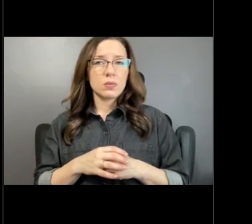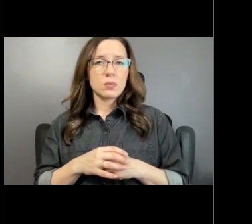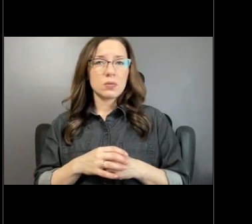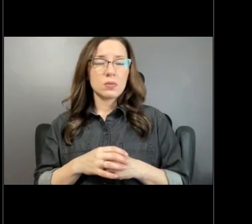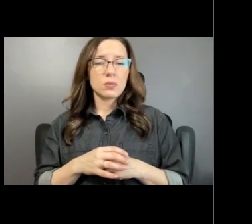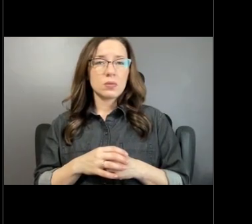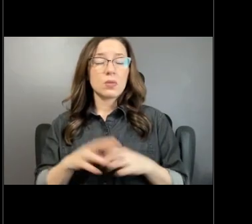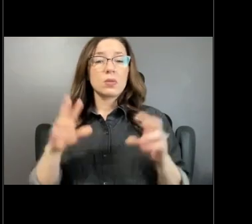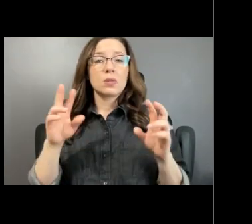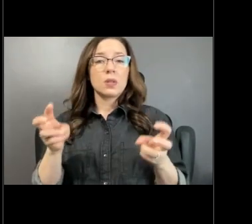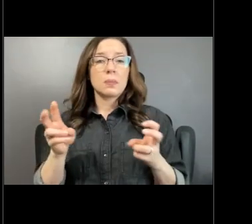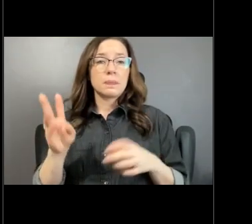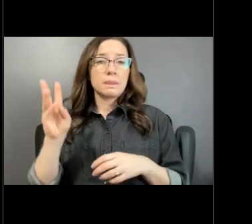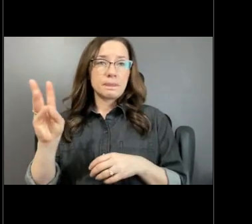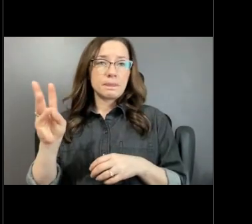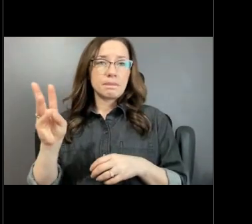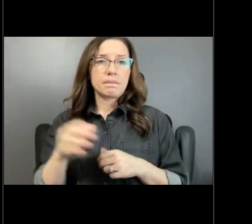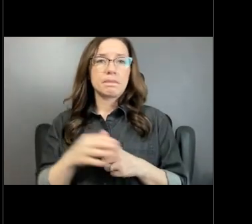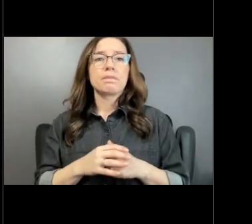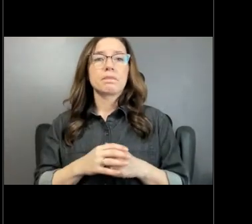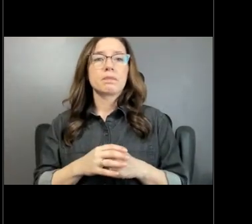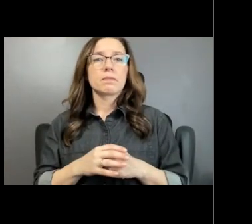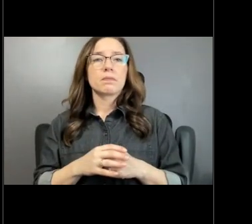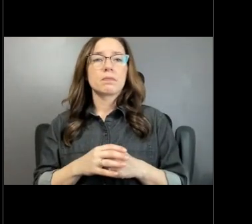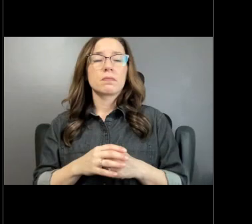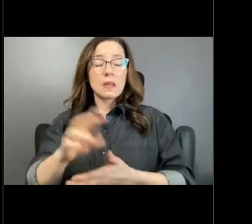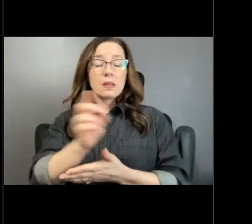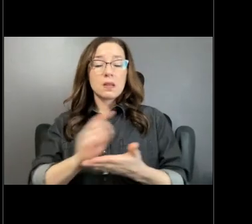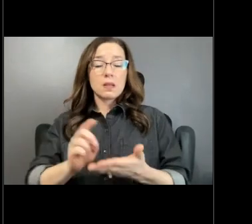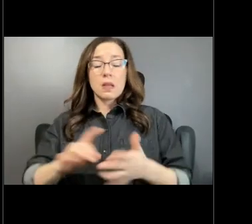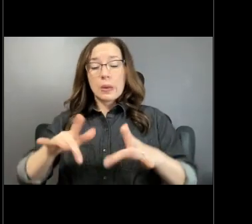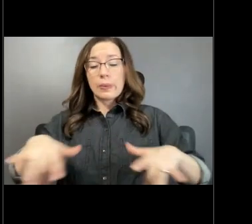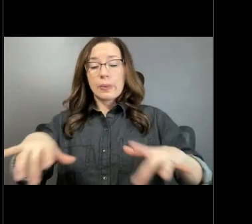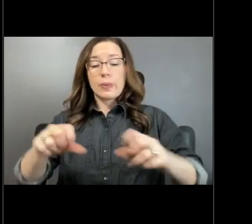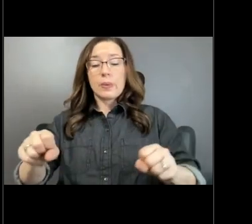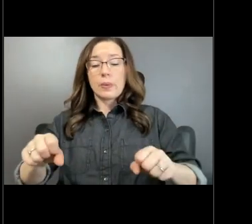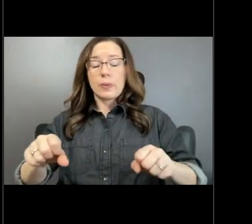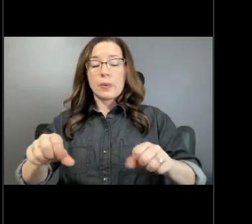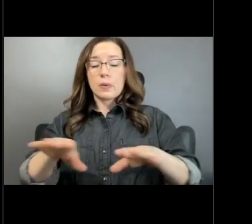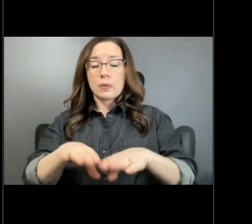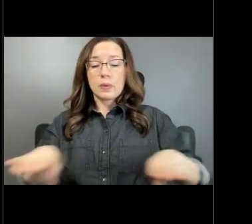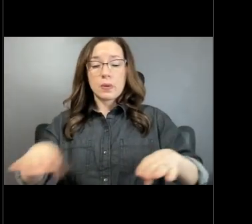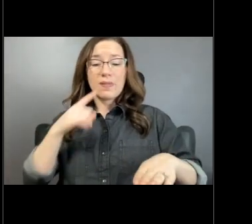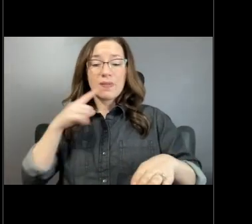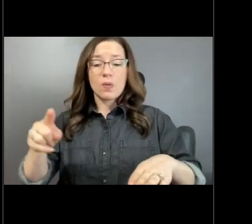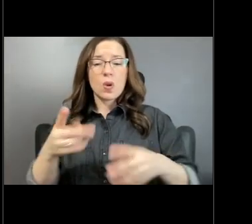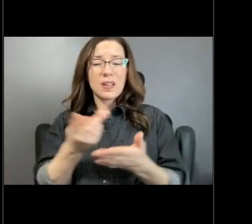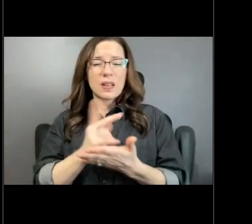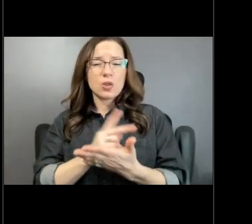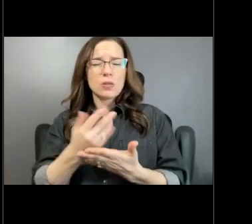Topic 6, design clear floor space for U-shaped kitchens.